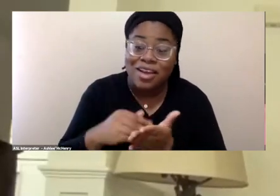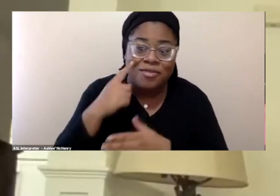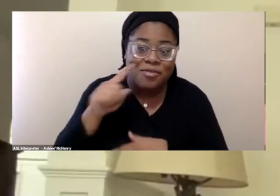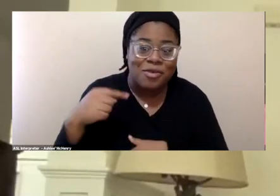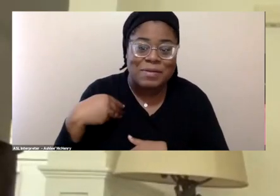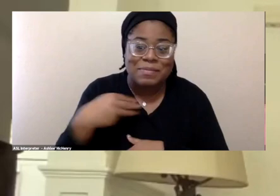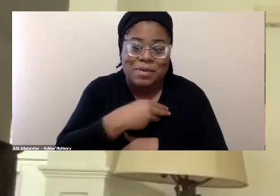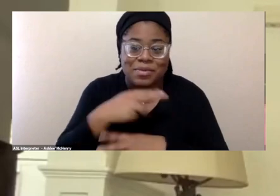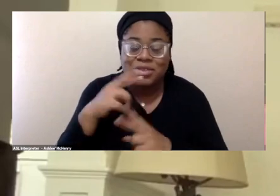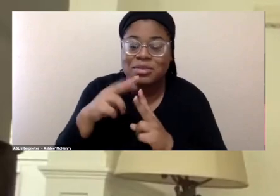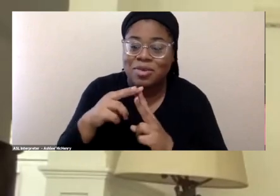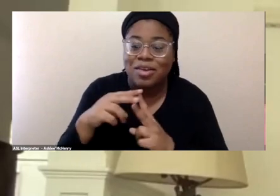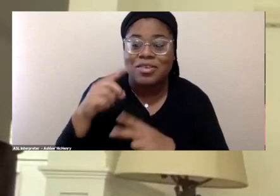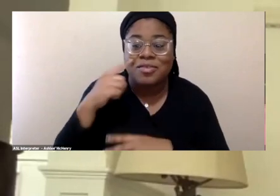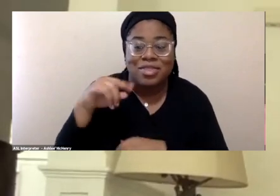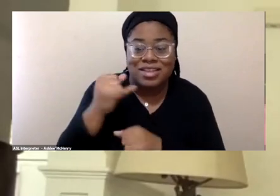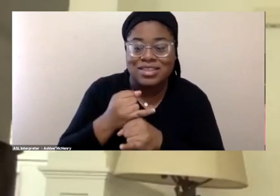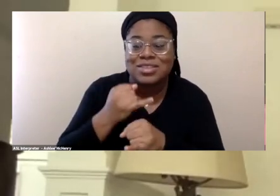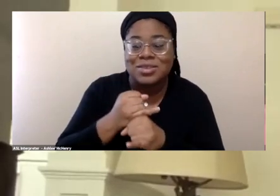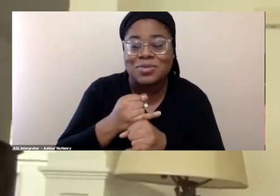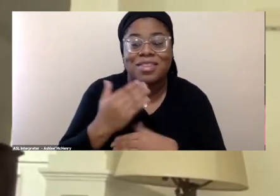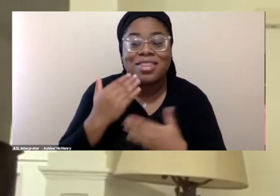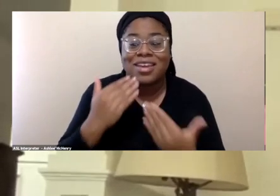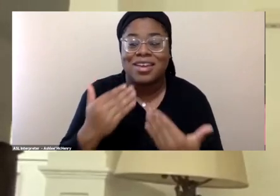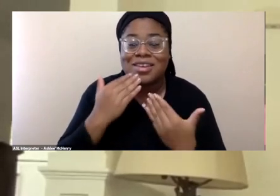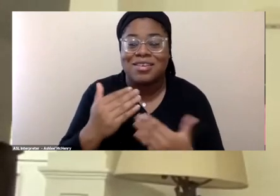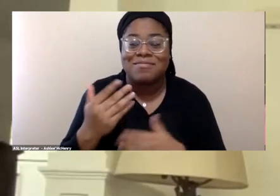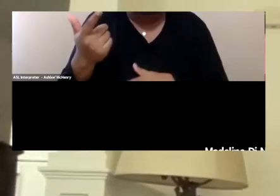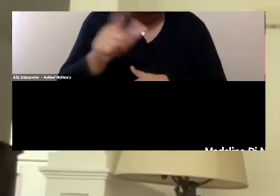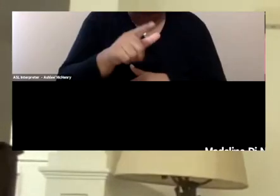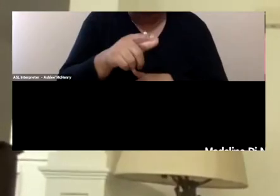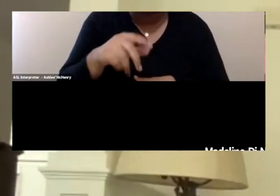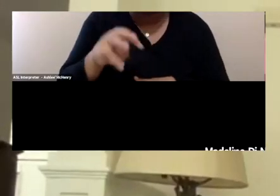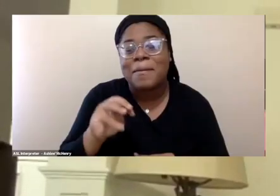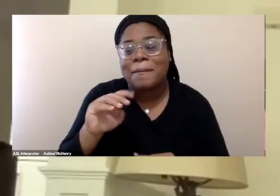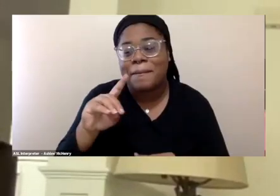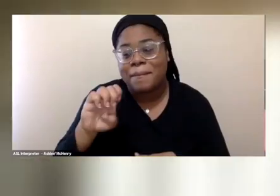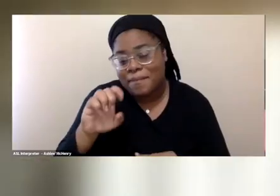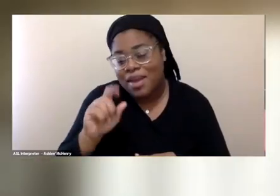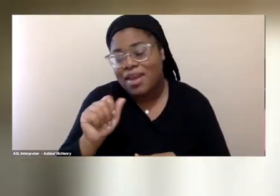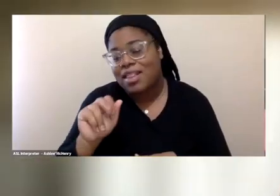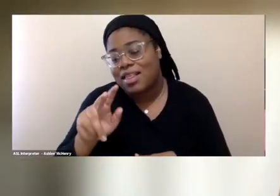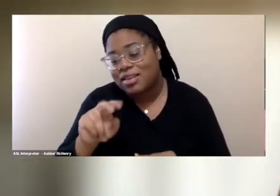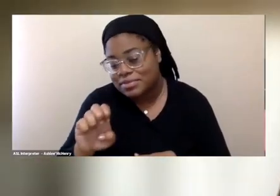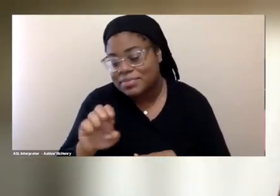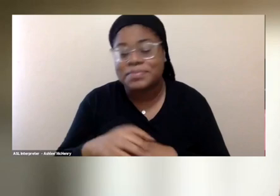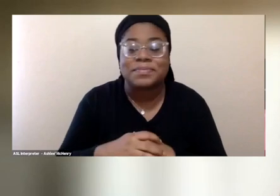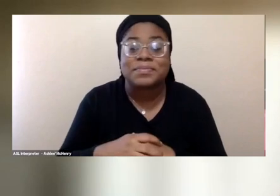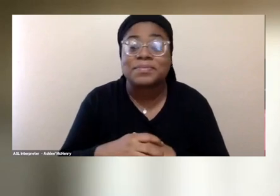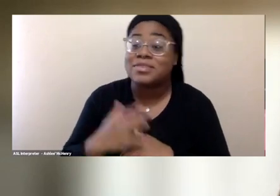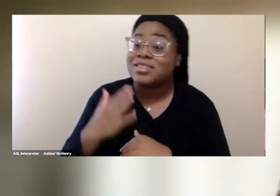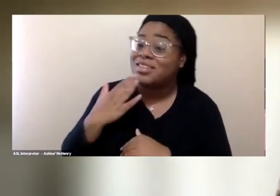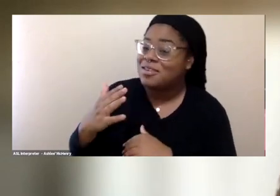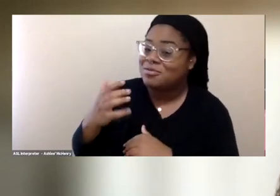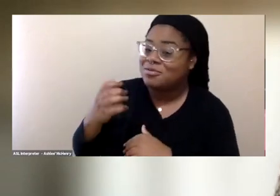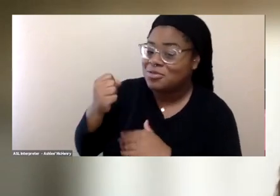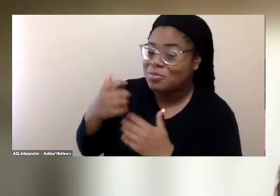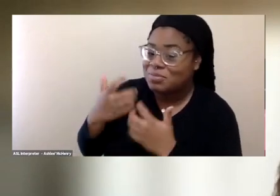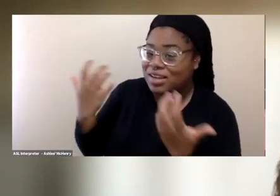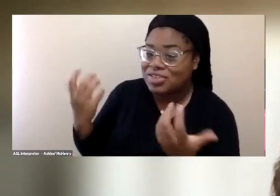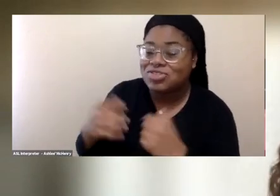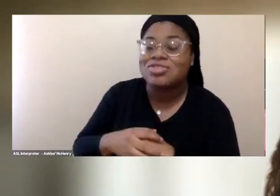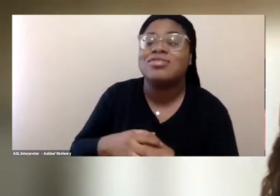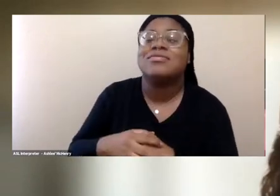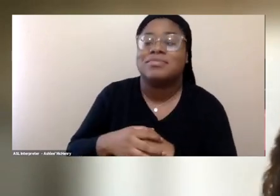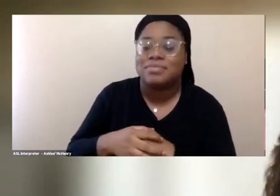and partners of the Institute. Thank you. Back to you, Madeline. Thank you so much, Geena. And we're